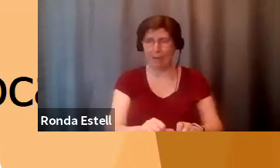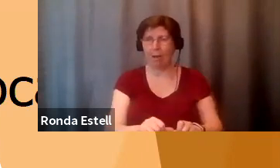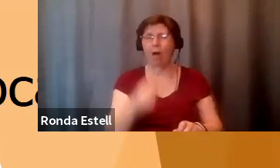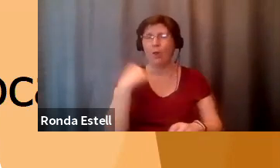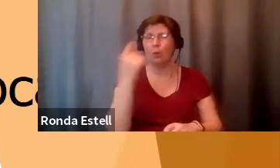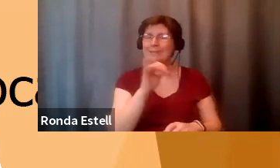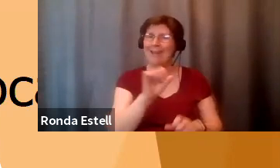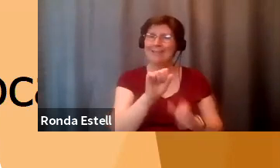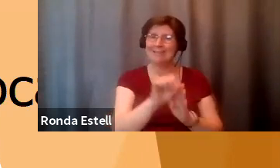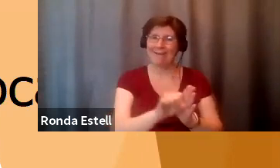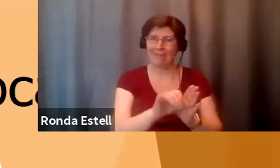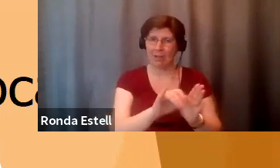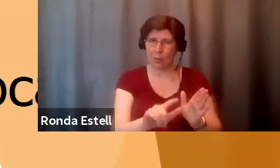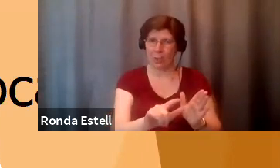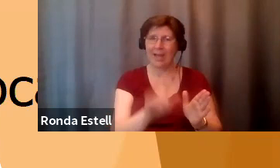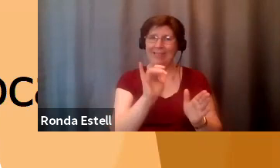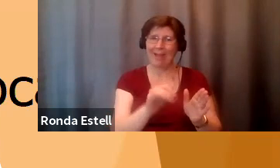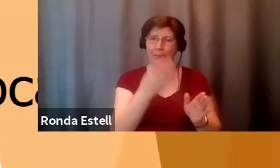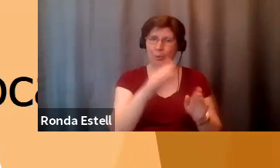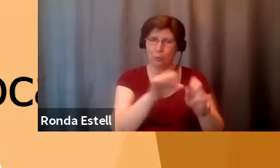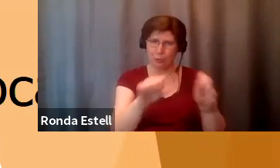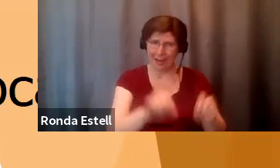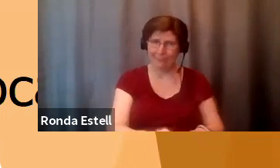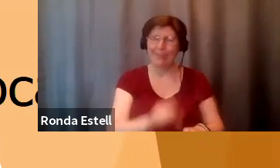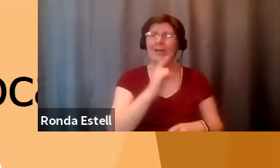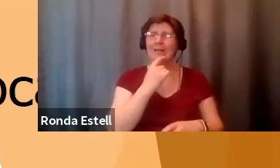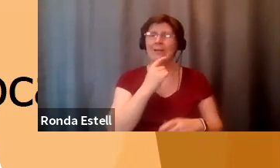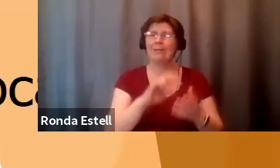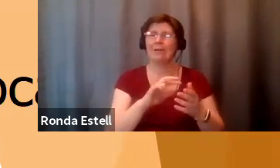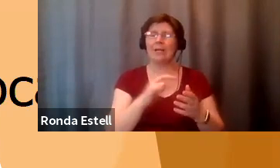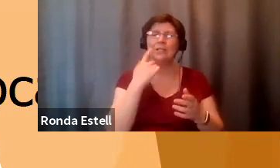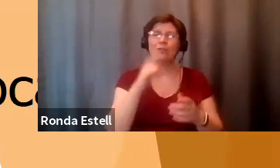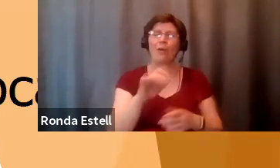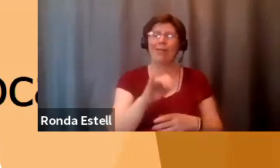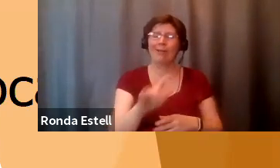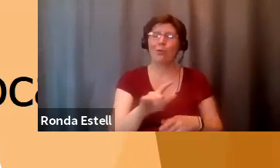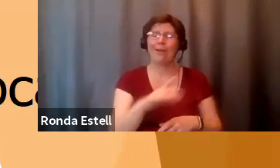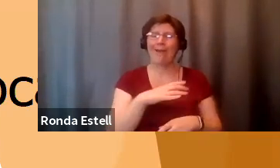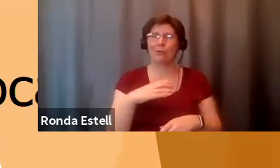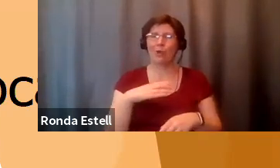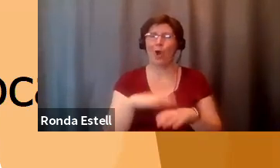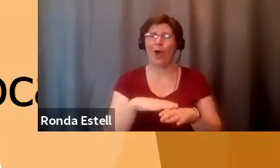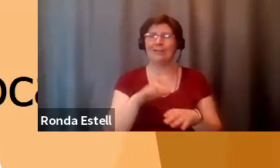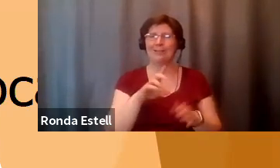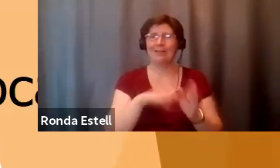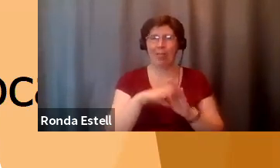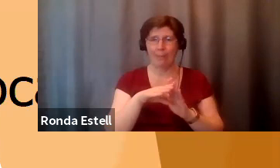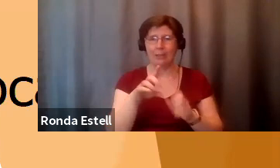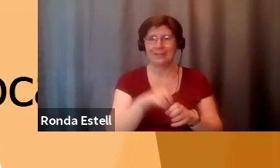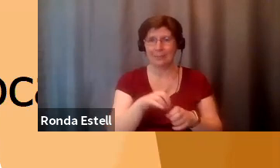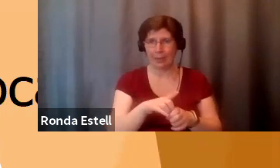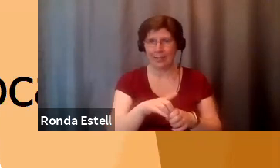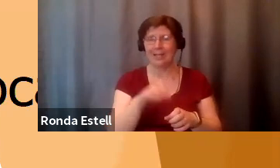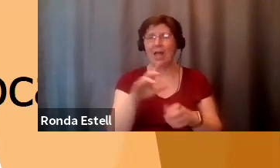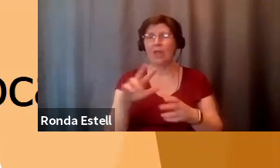of Illinois. That is for the Illinois Council on Developmental Disabilities. The third icon